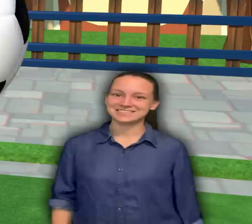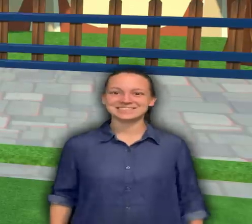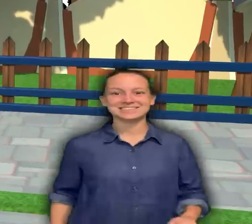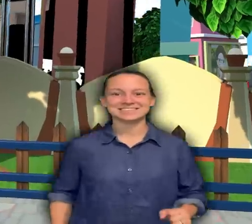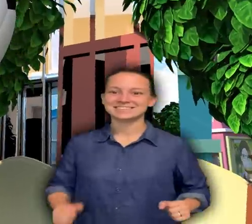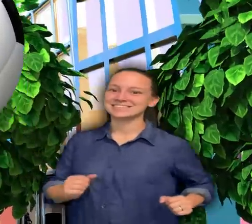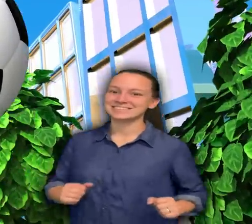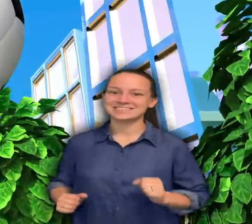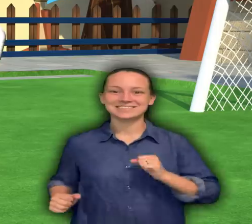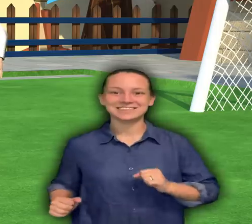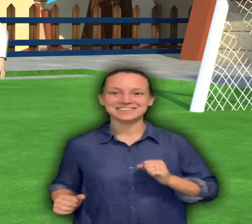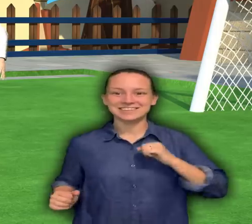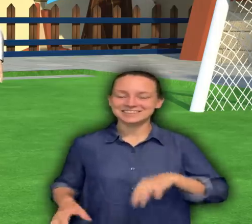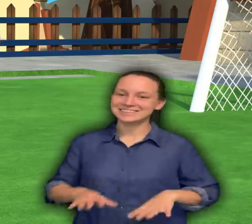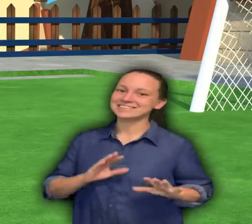foreign